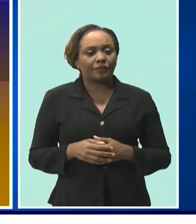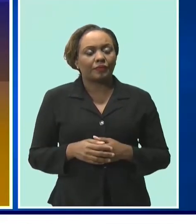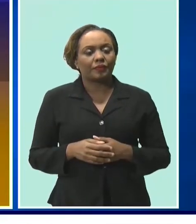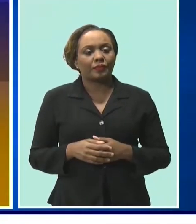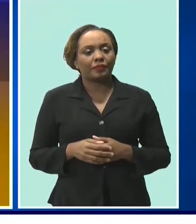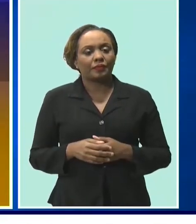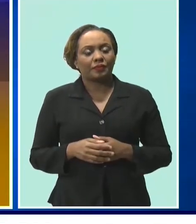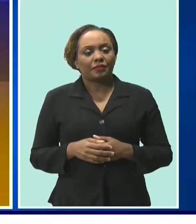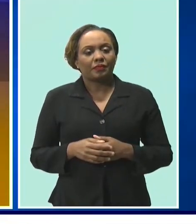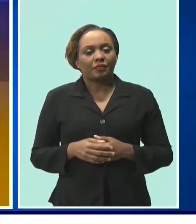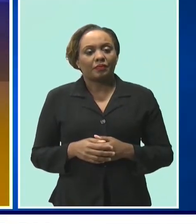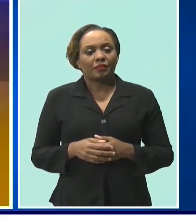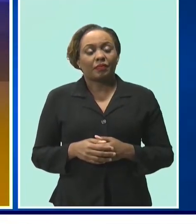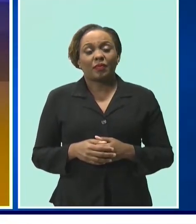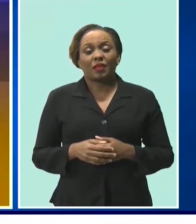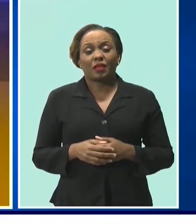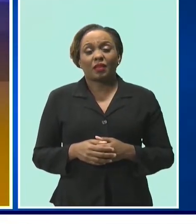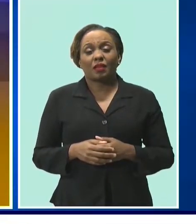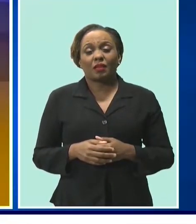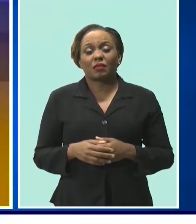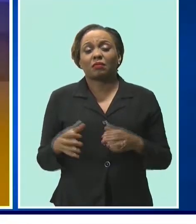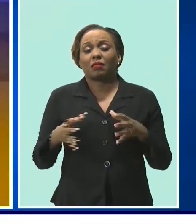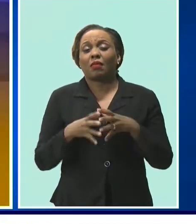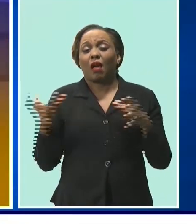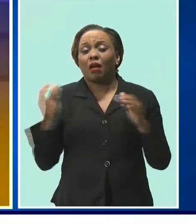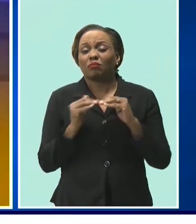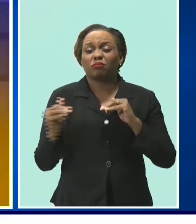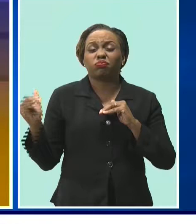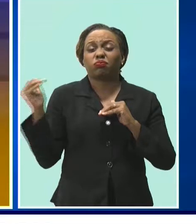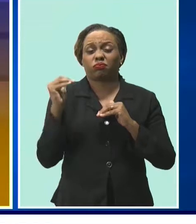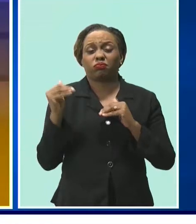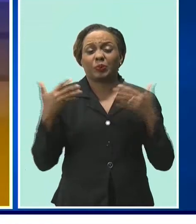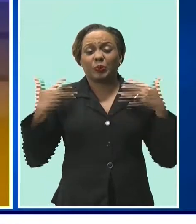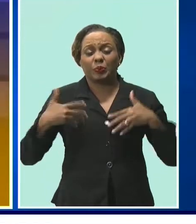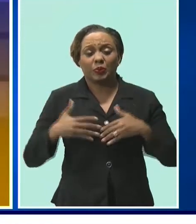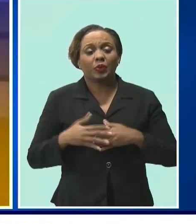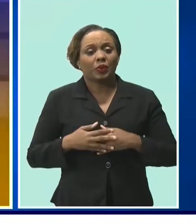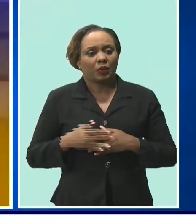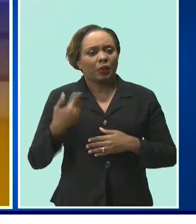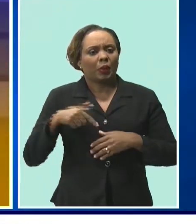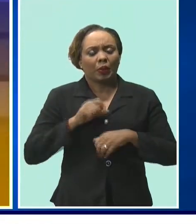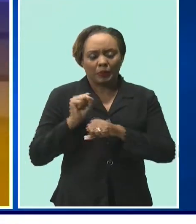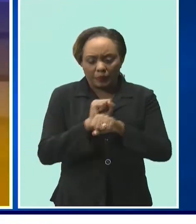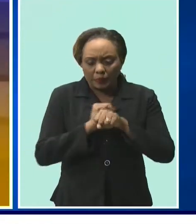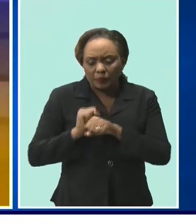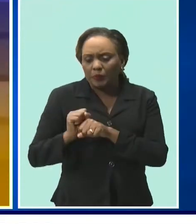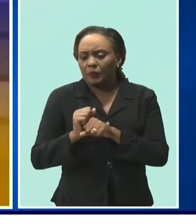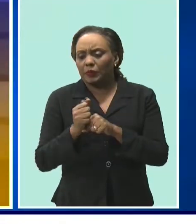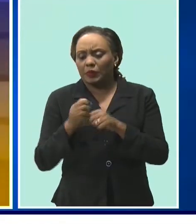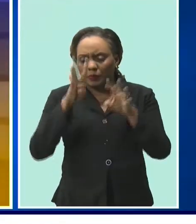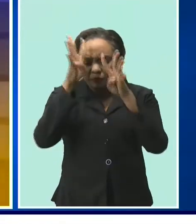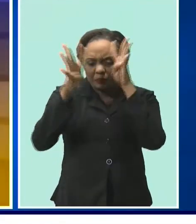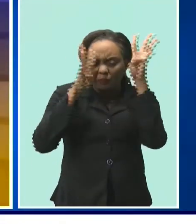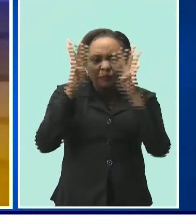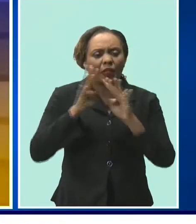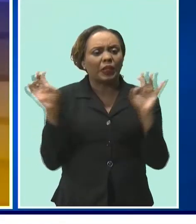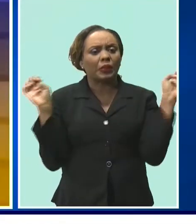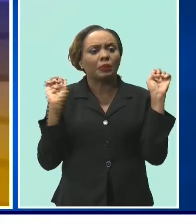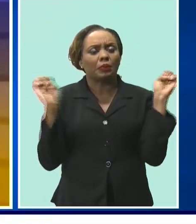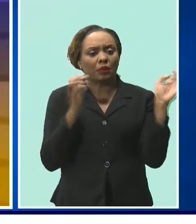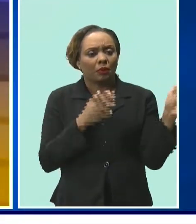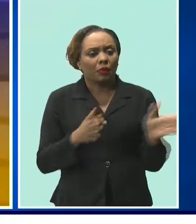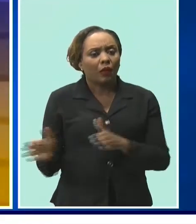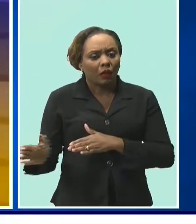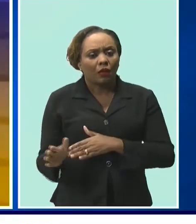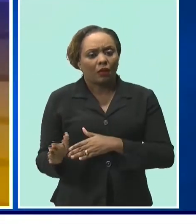So it's quite significant, and we are working now on an emergency plan through the